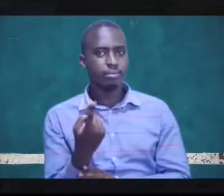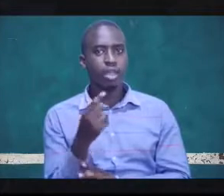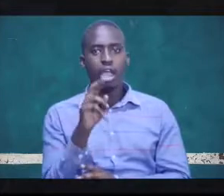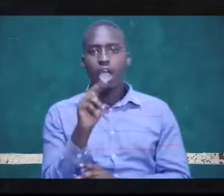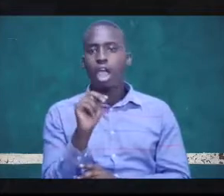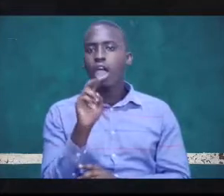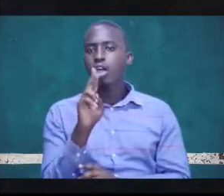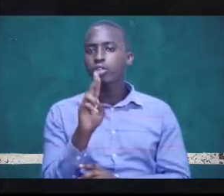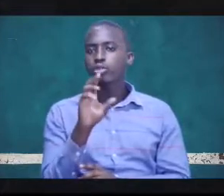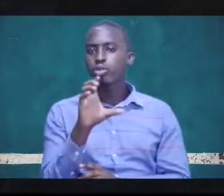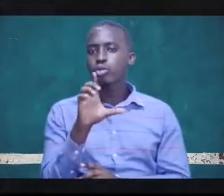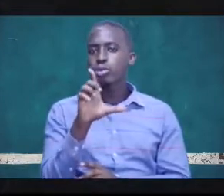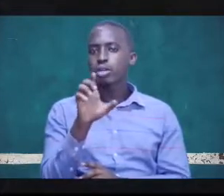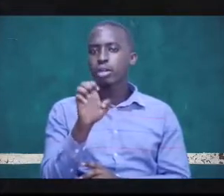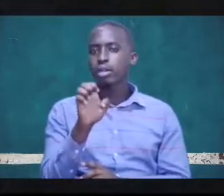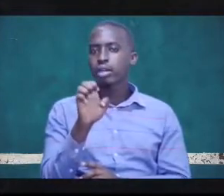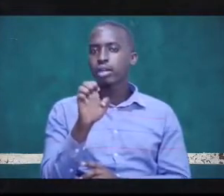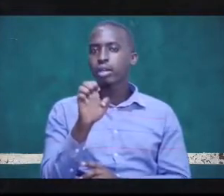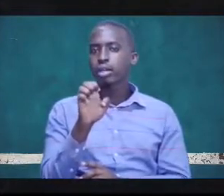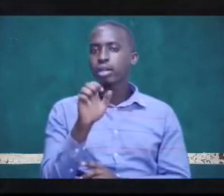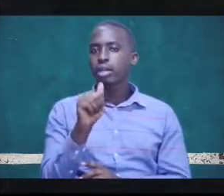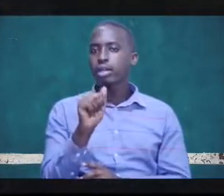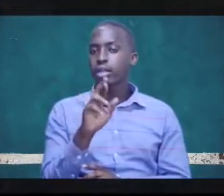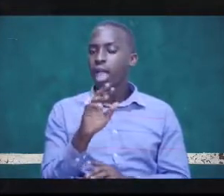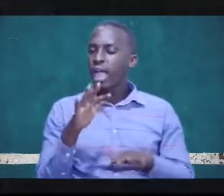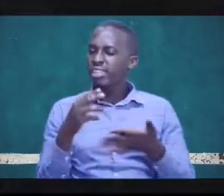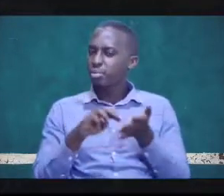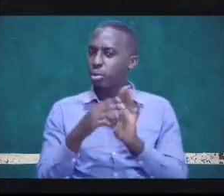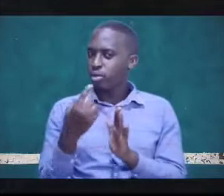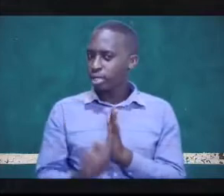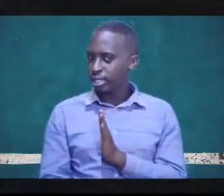nuclear. Do you know what it means?